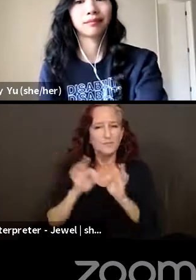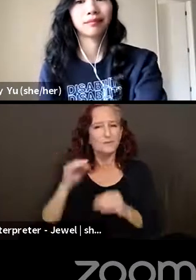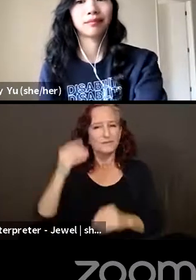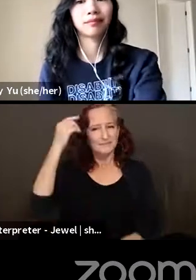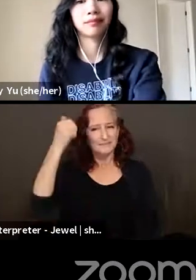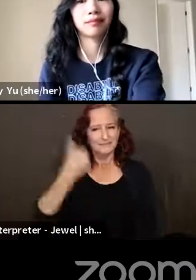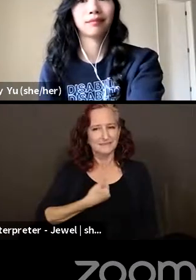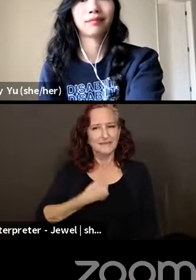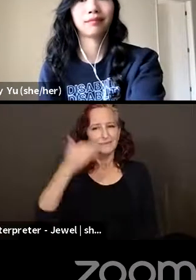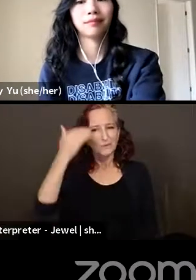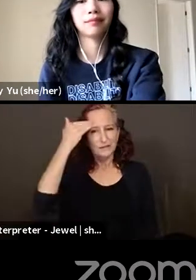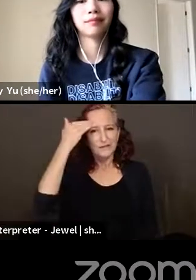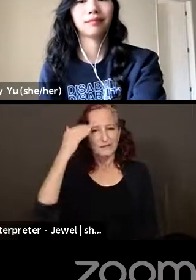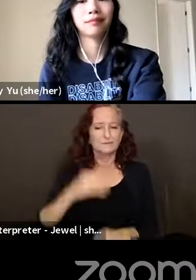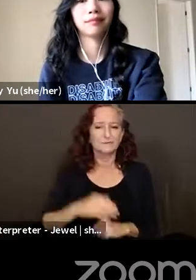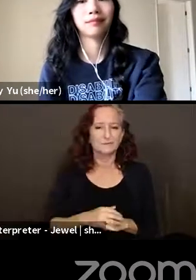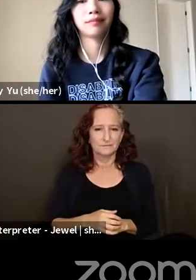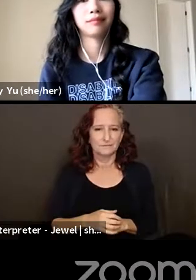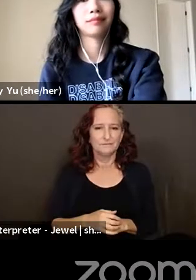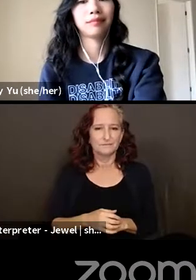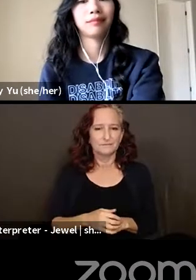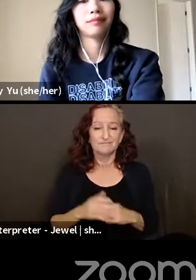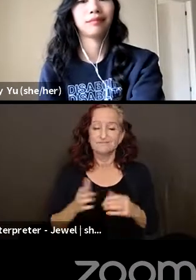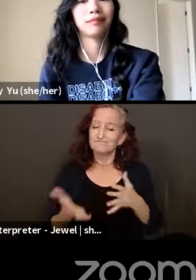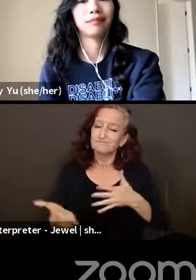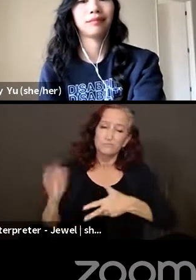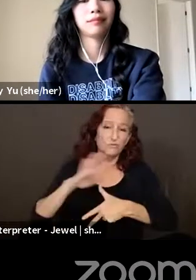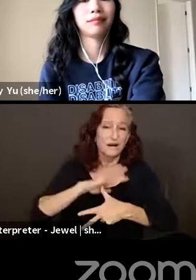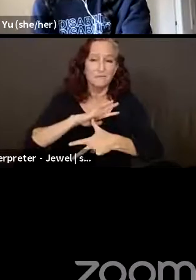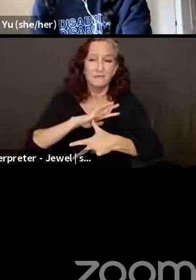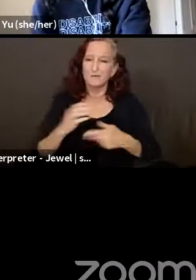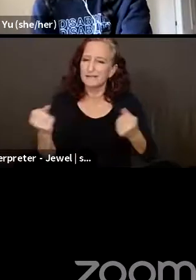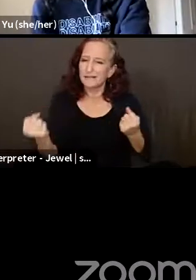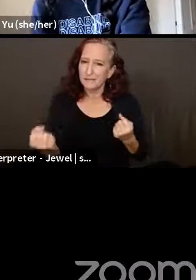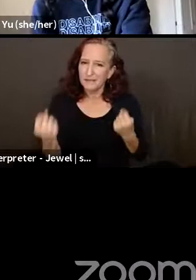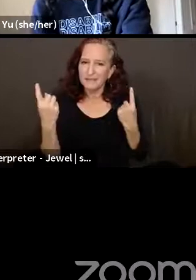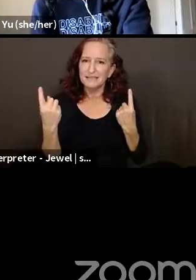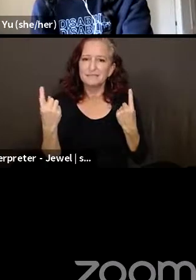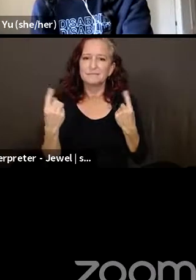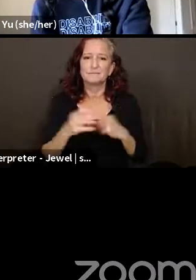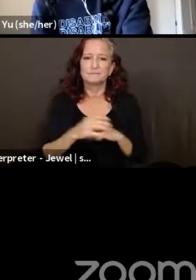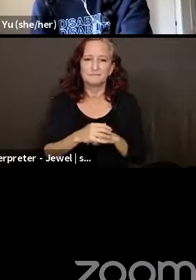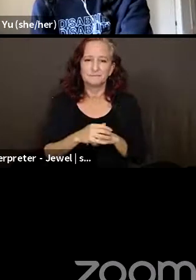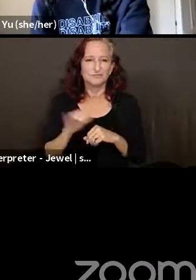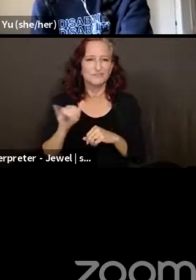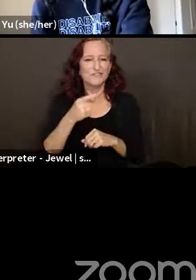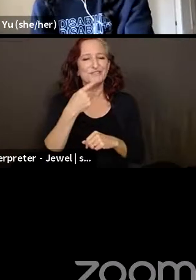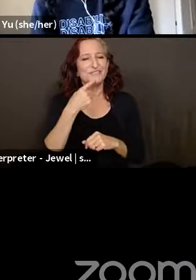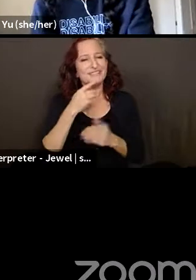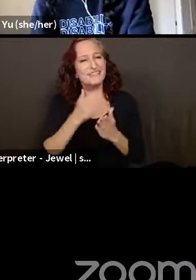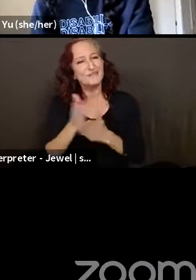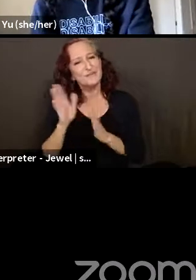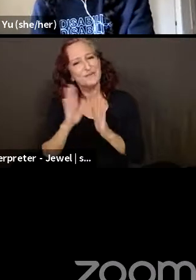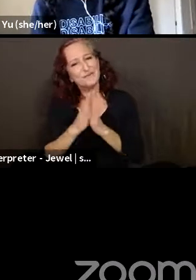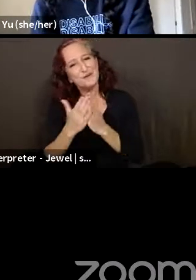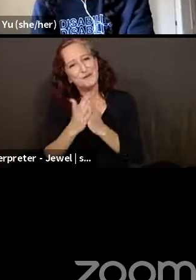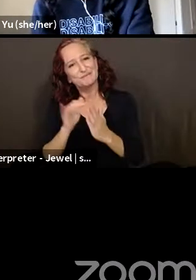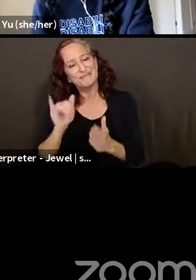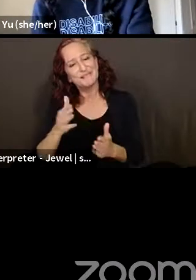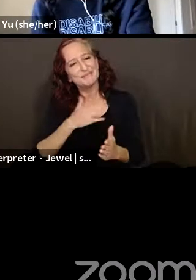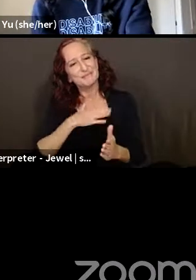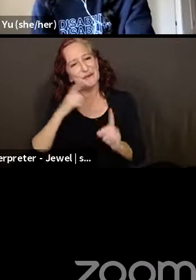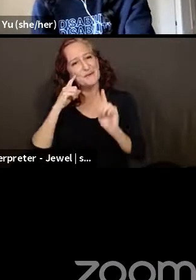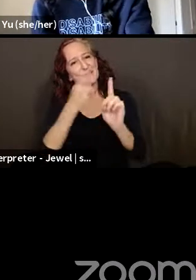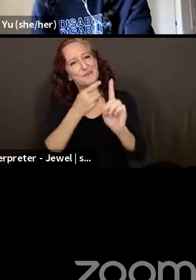try to have empathy, and then from there, take action, as Melinda says in the book. So that's what I try to do.